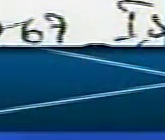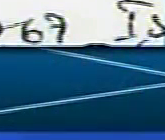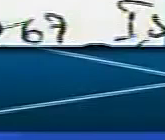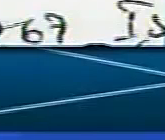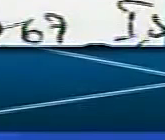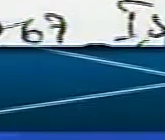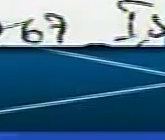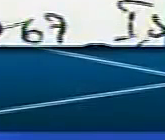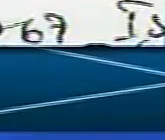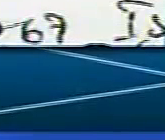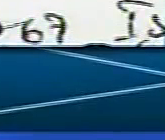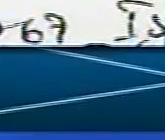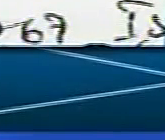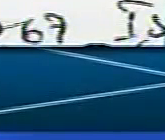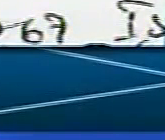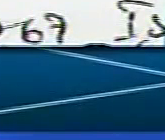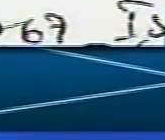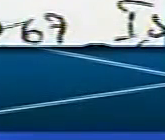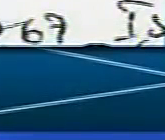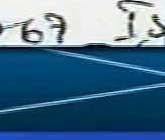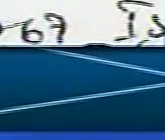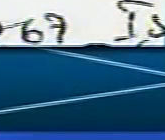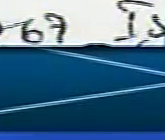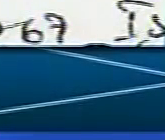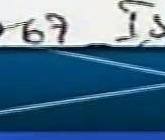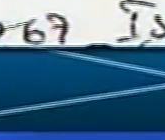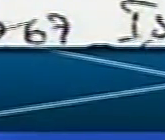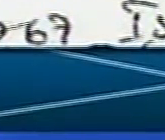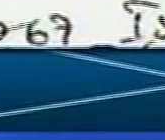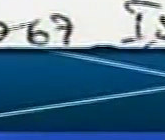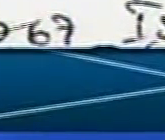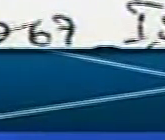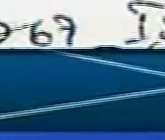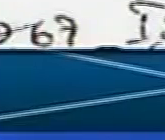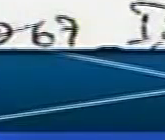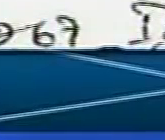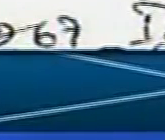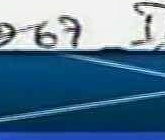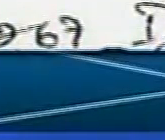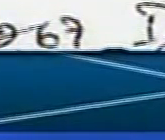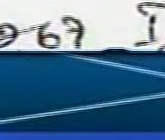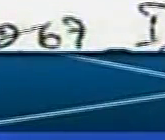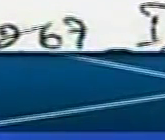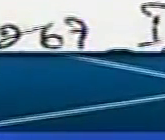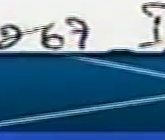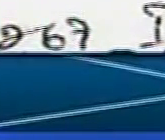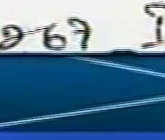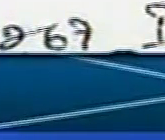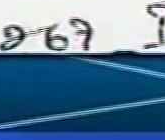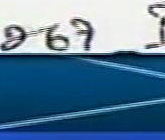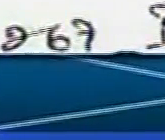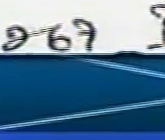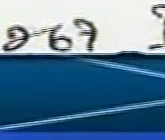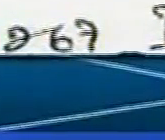A055267 and was admitted to Punjab University in the same name, and his date of birth is captured in the academic register of